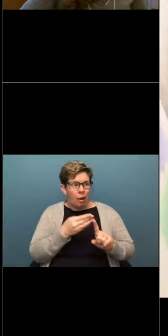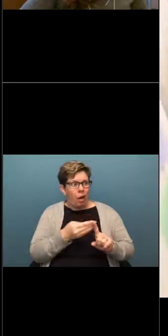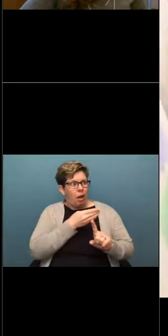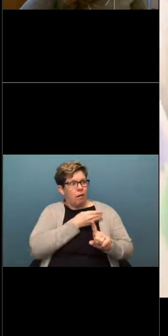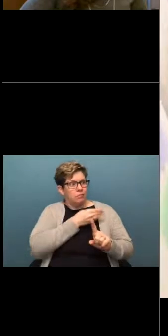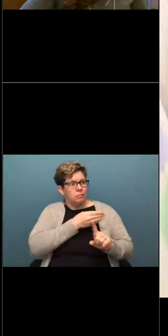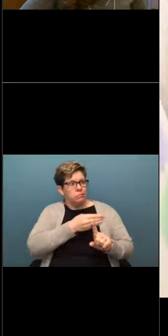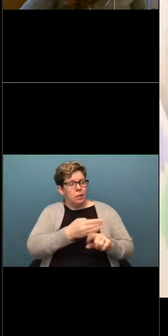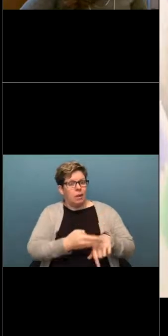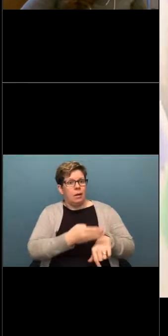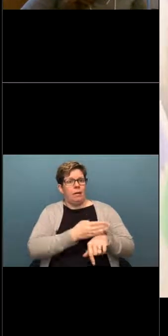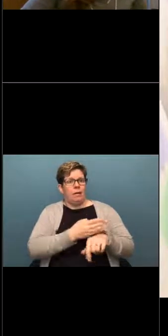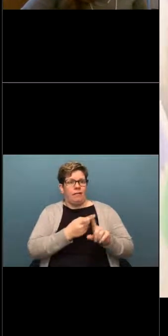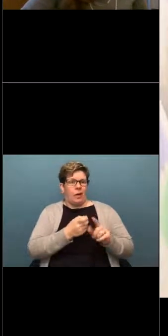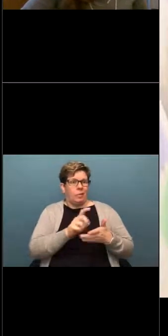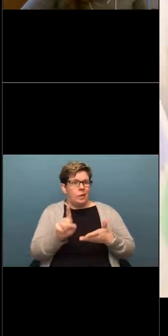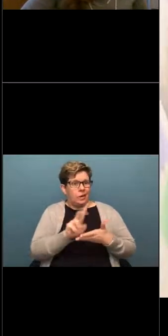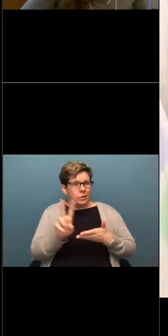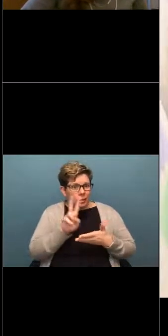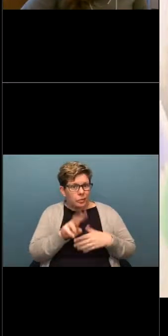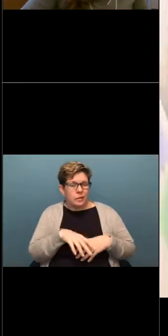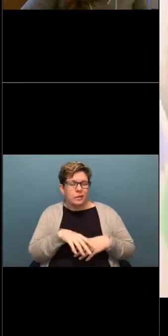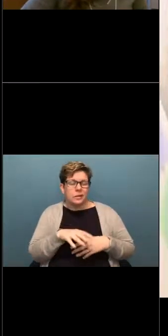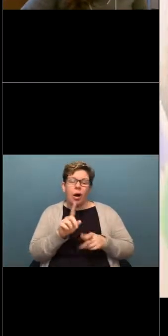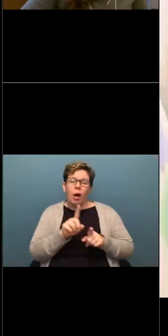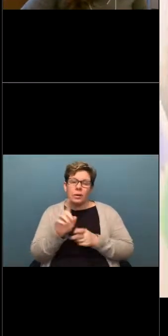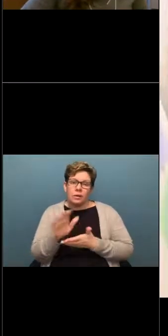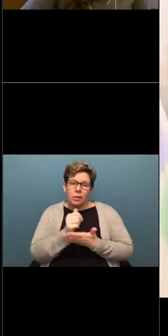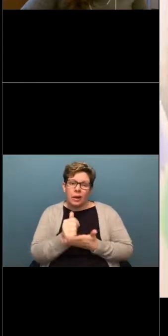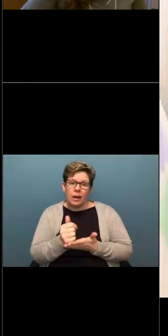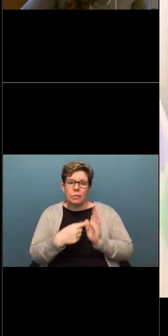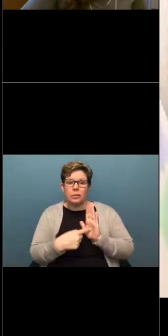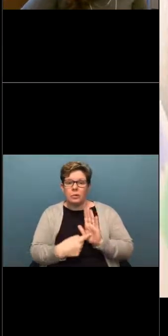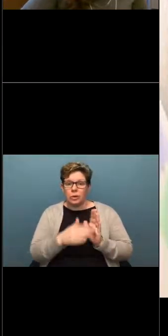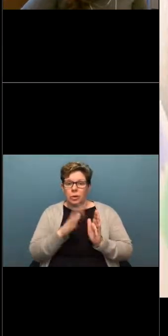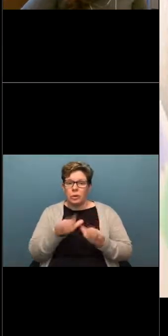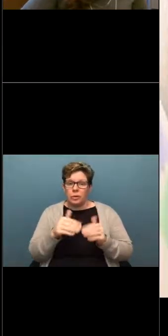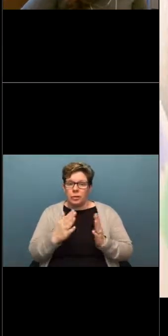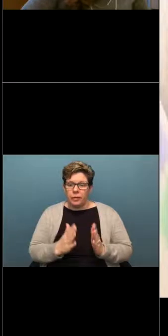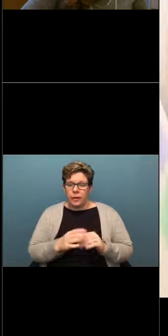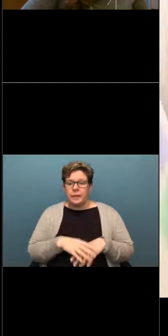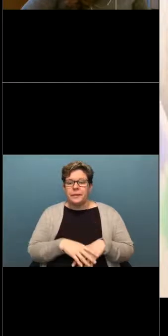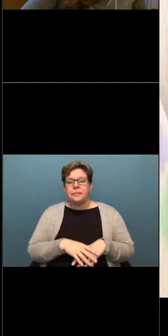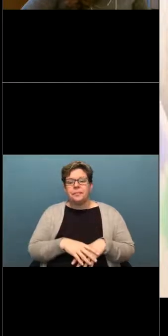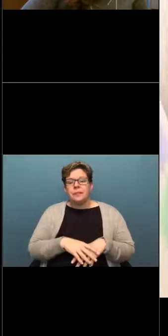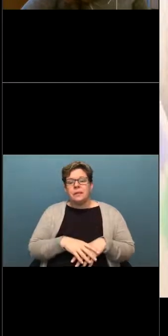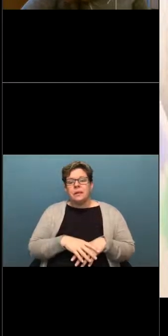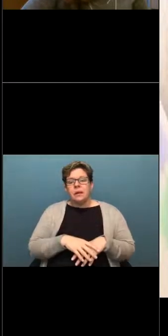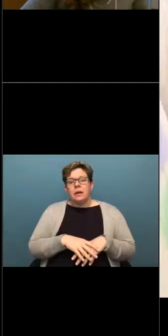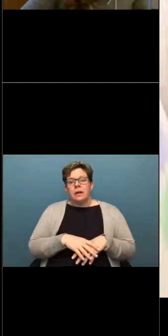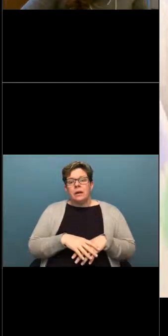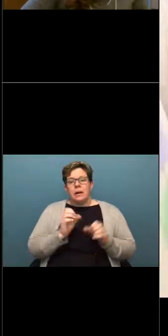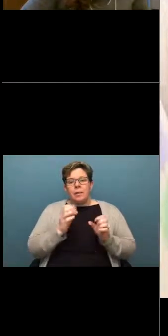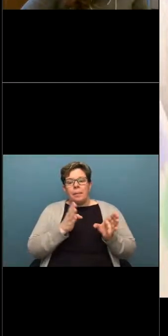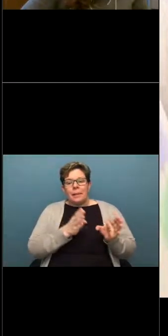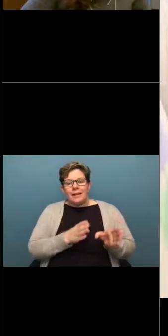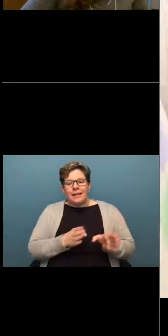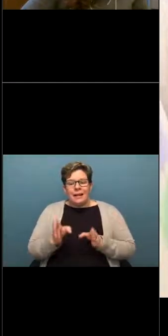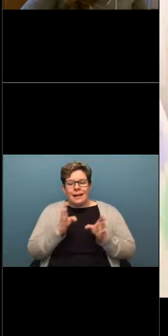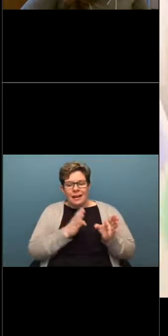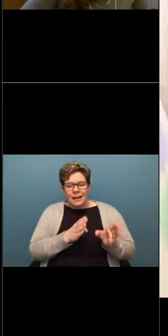might be helpful. Pre-visit planning is really good, especially if you're seeing a new provider for the